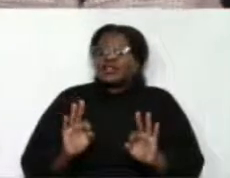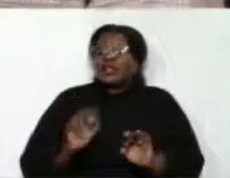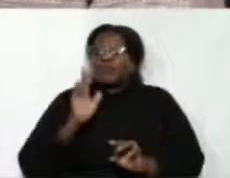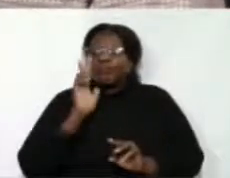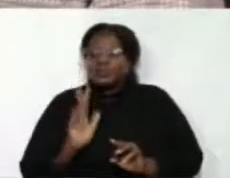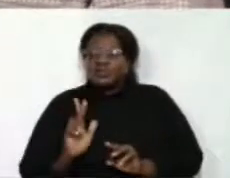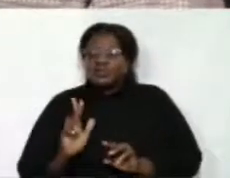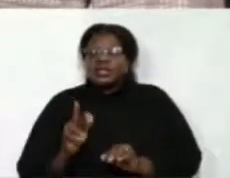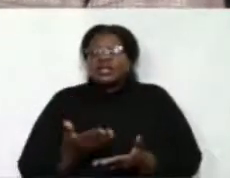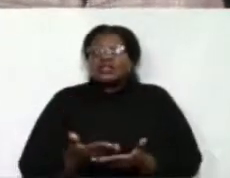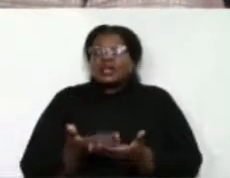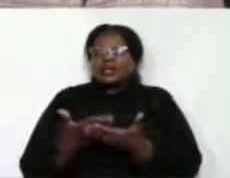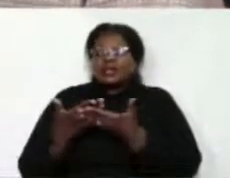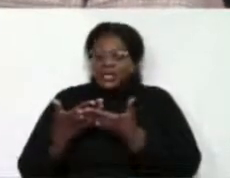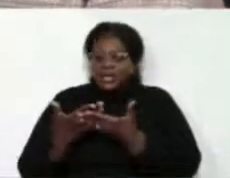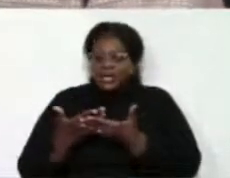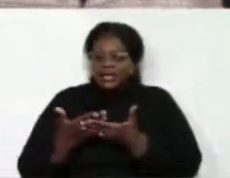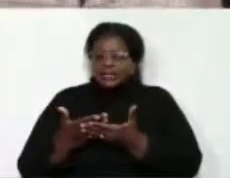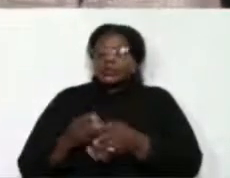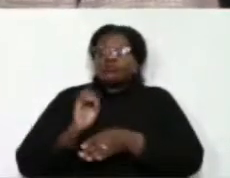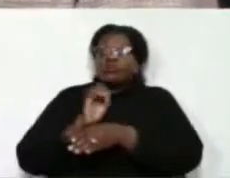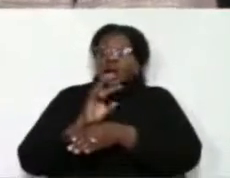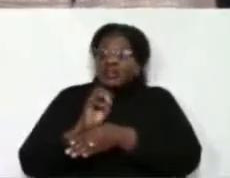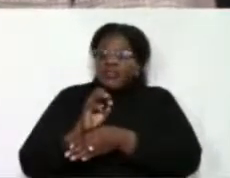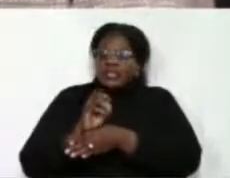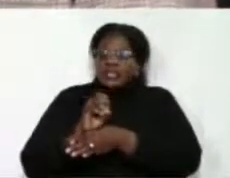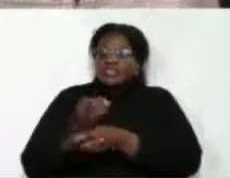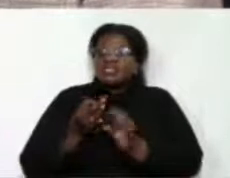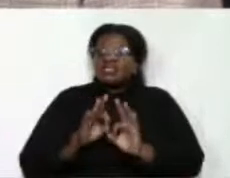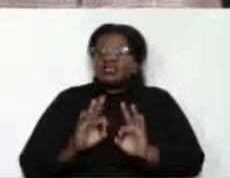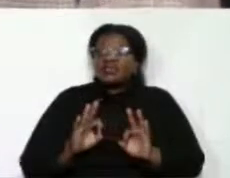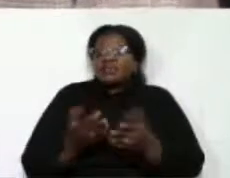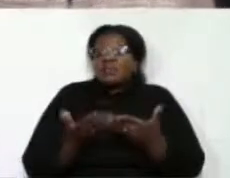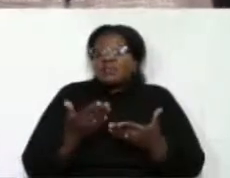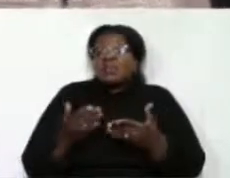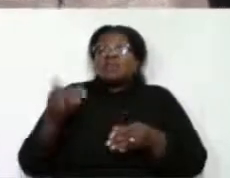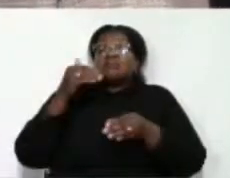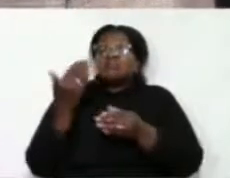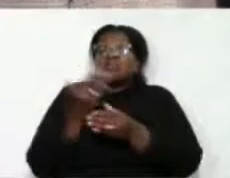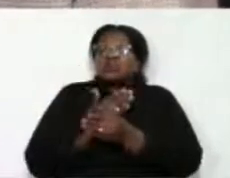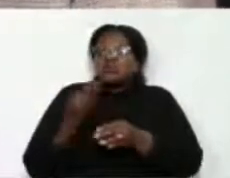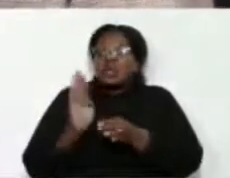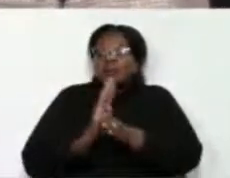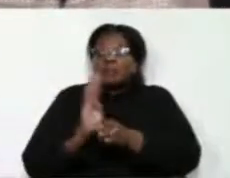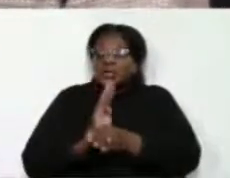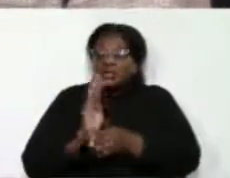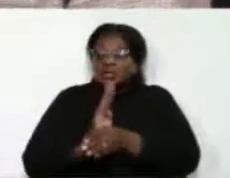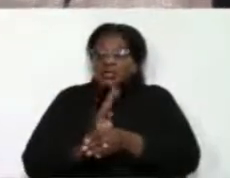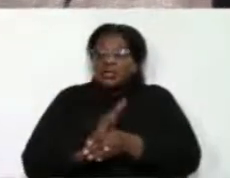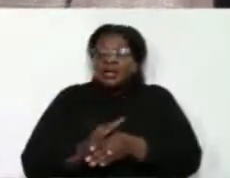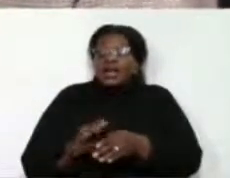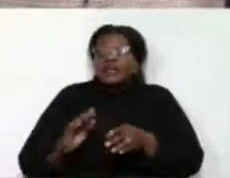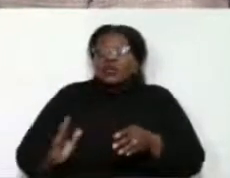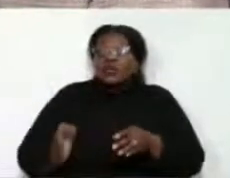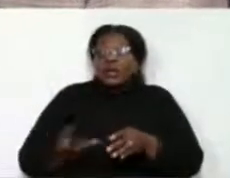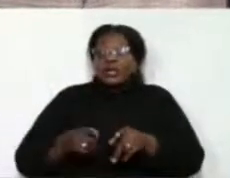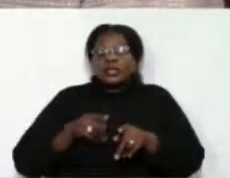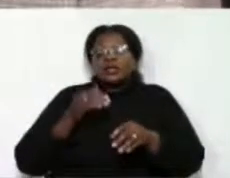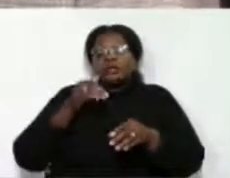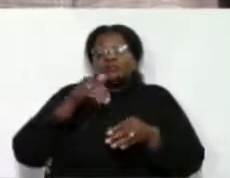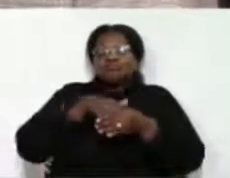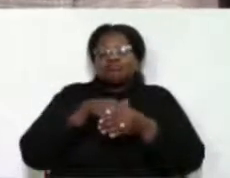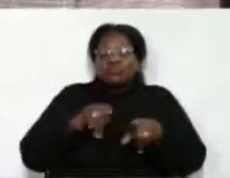after you, he's looking after the sector. Maybe you're new to the sector and you don't think you're particularly competition, but you want to grow the sector,